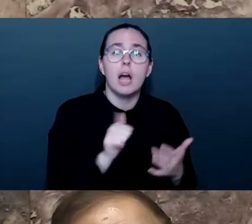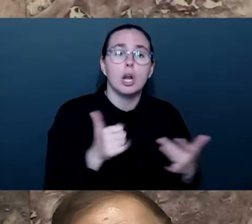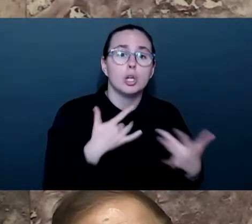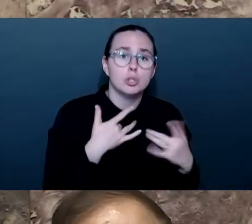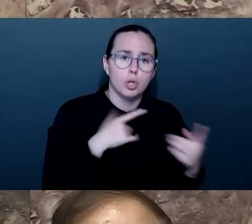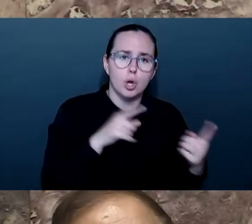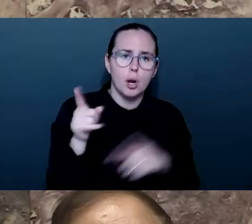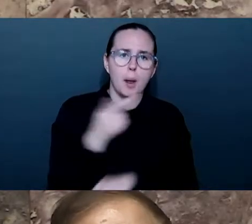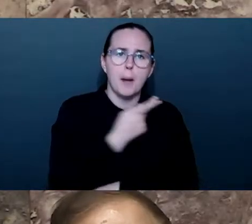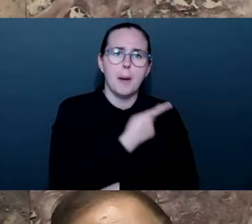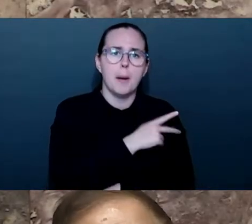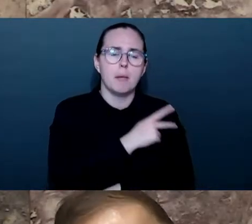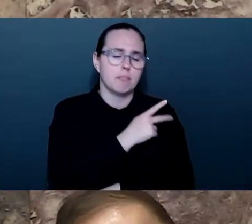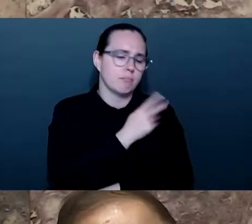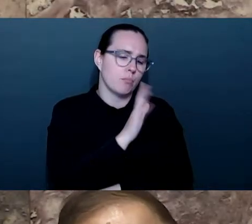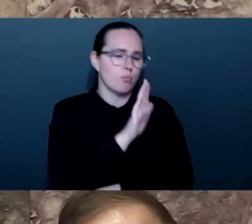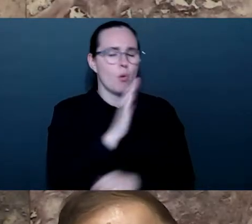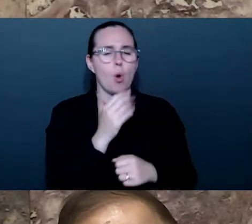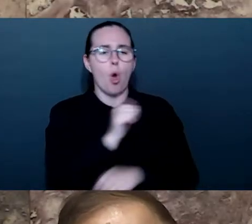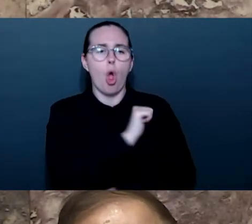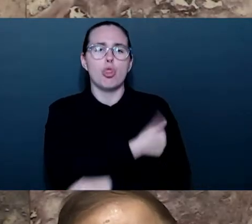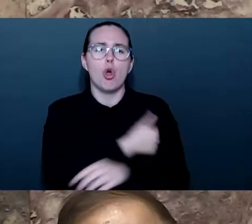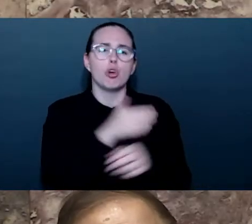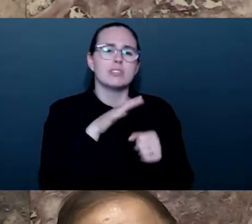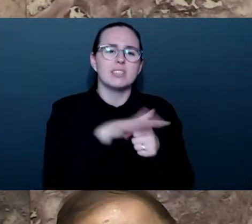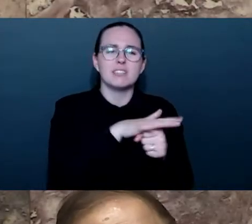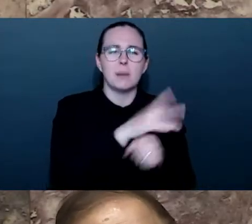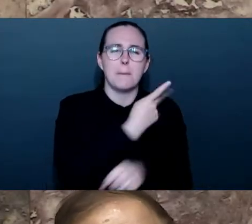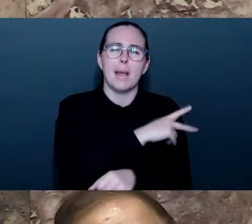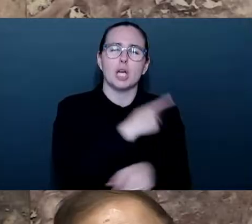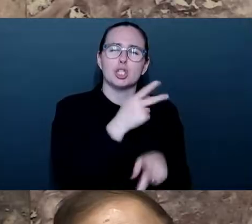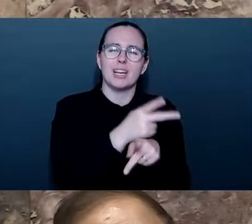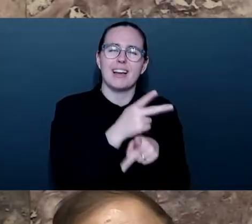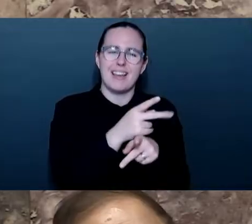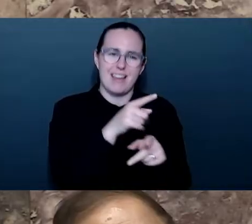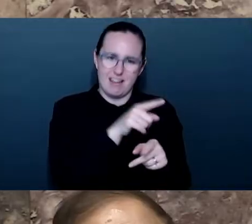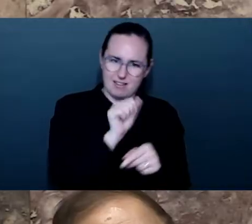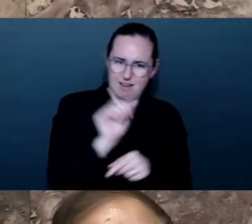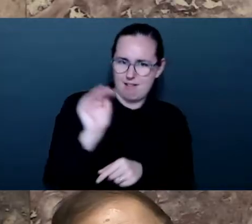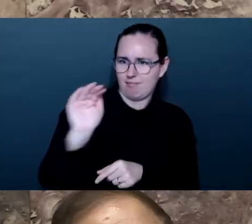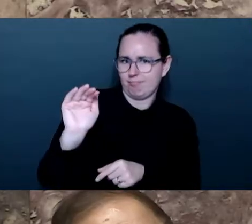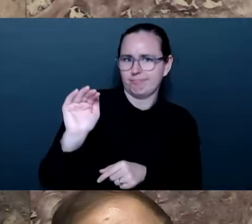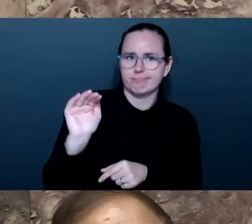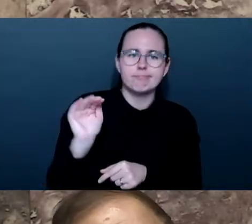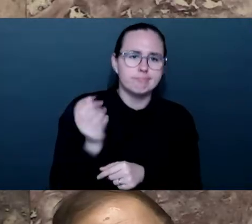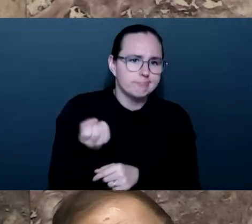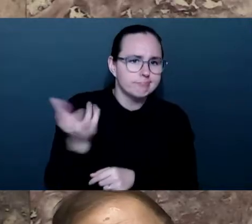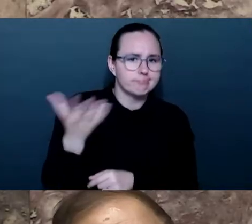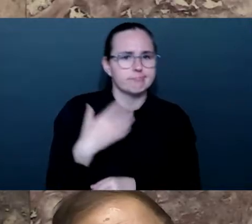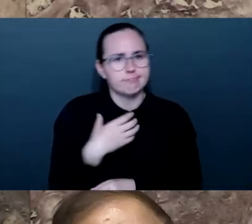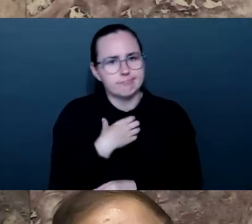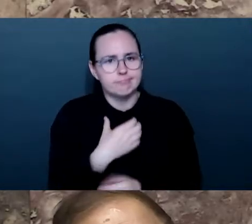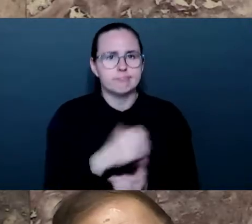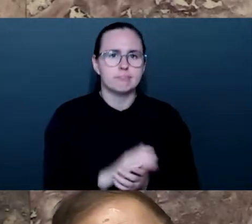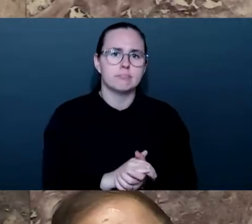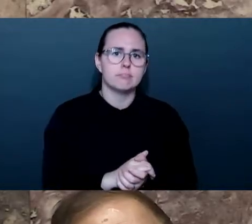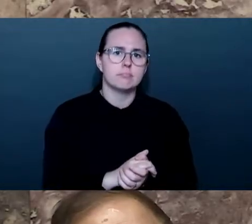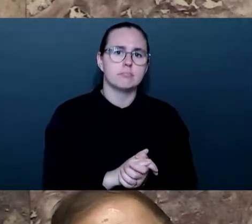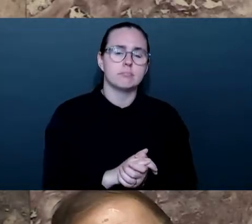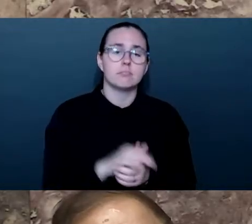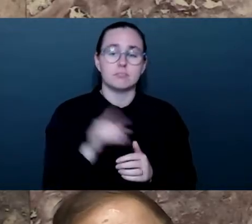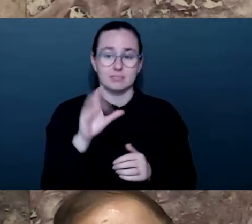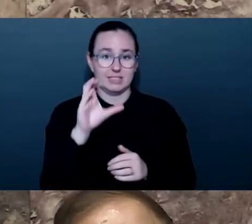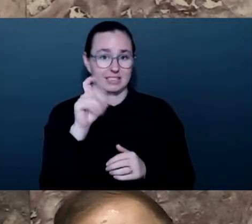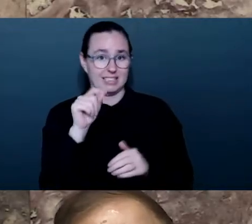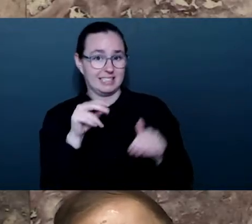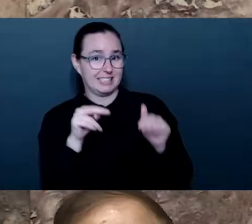that matters like this are looked into. Mr. Speaker, on the subject of the CT scanner in Kitimat, renovations are underway inside